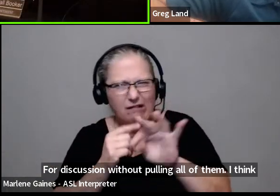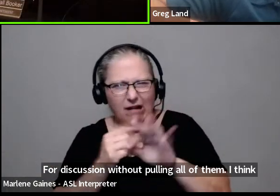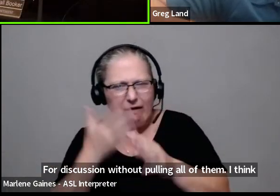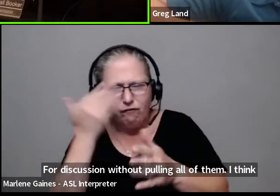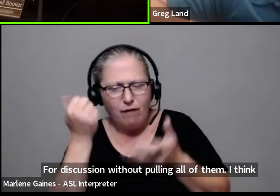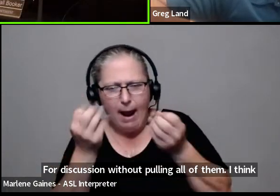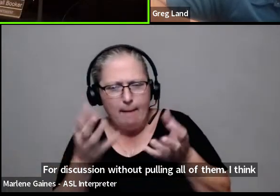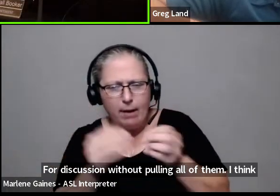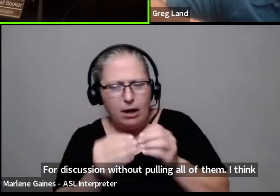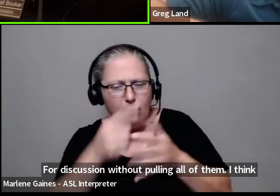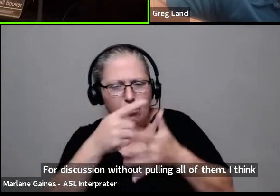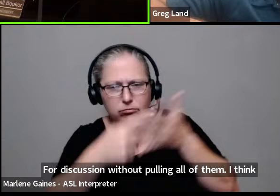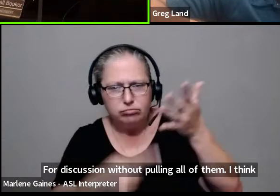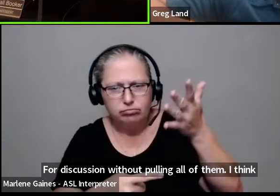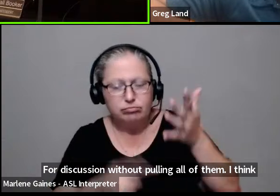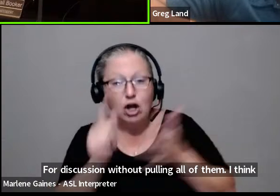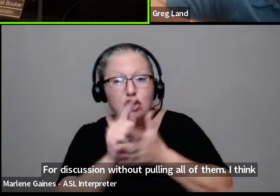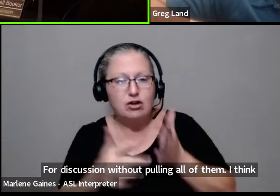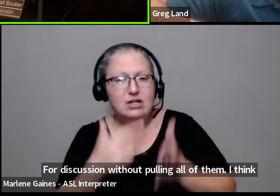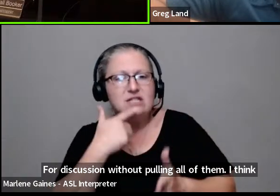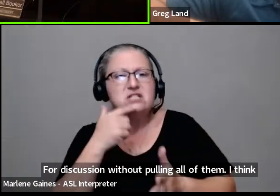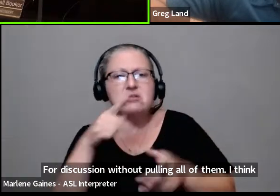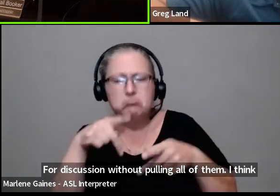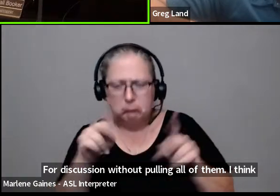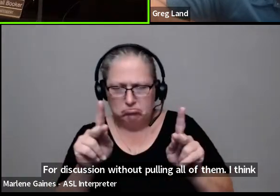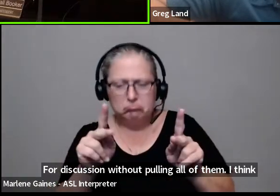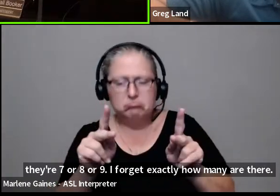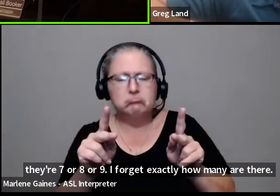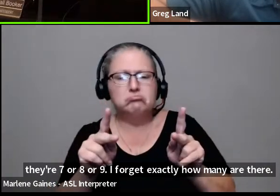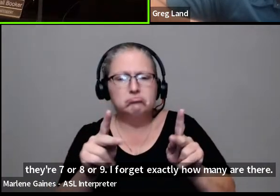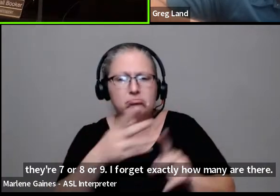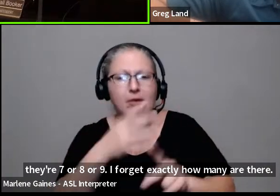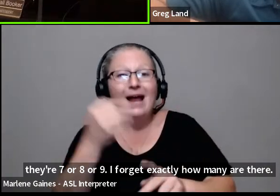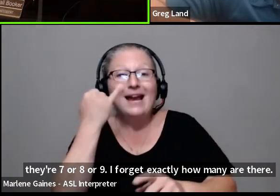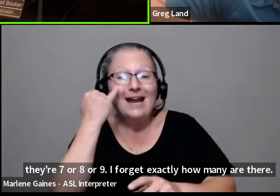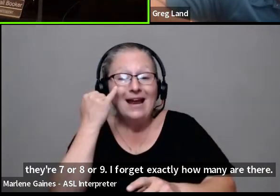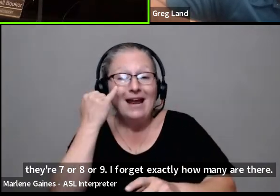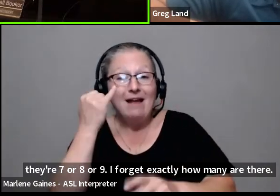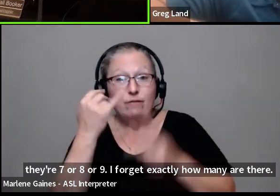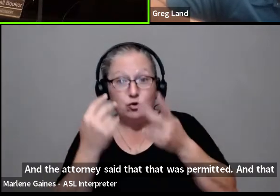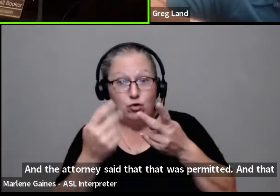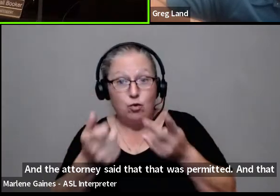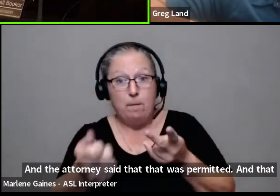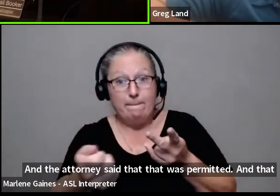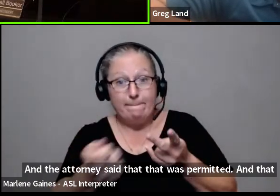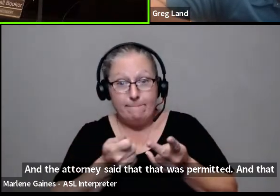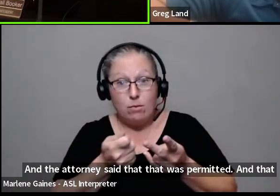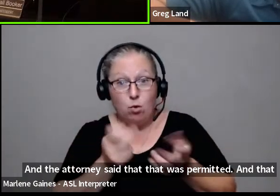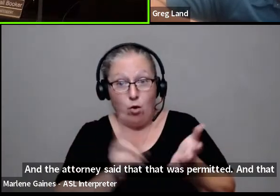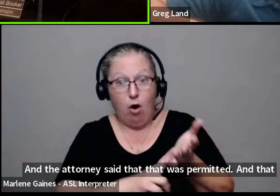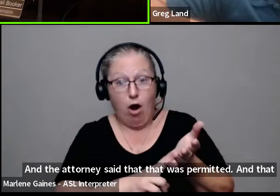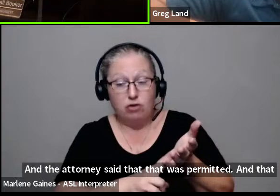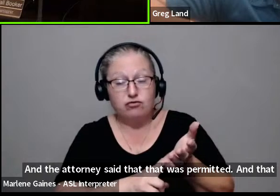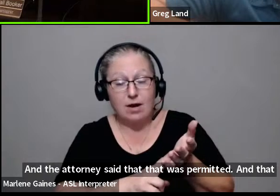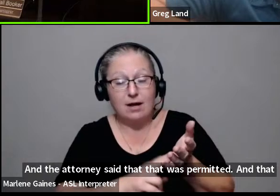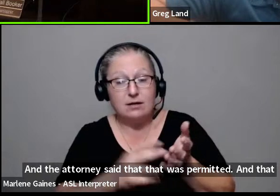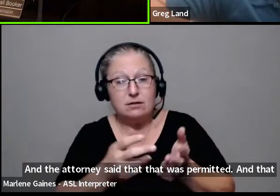exactly how many are there. And the attorney said that that was permitted, and that if when those two contracts were